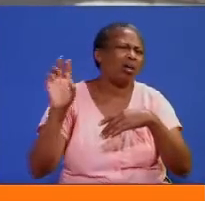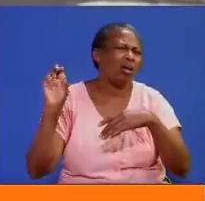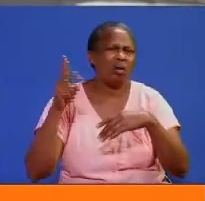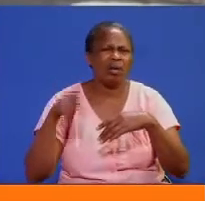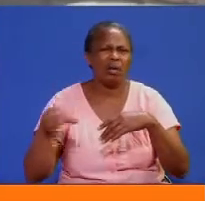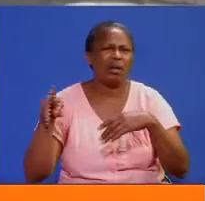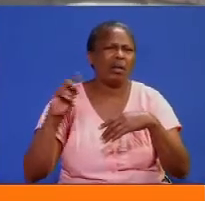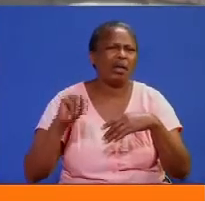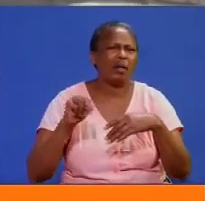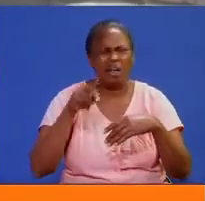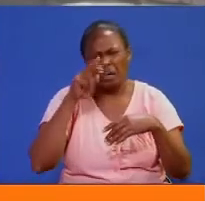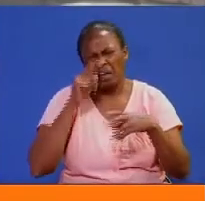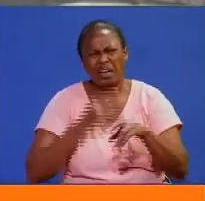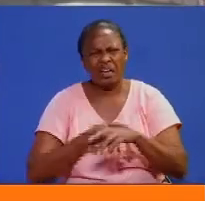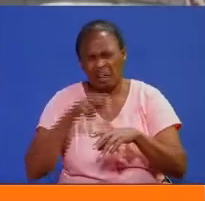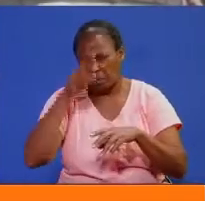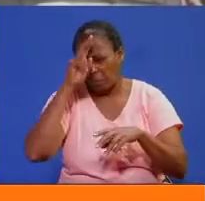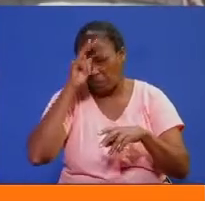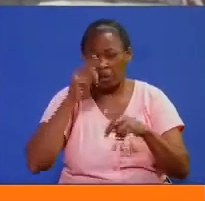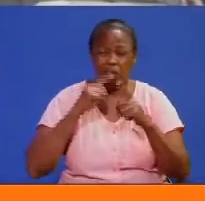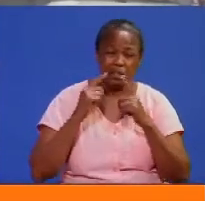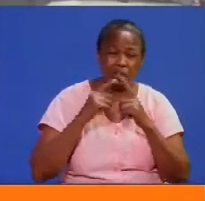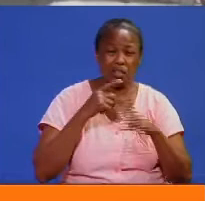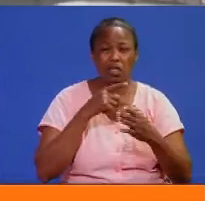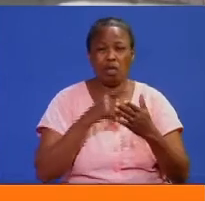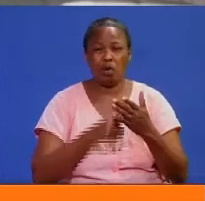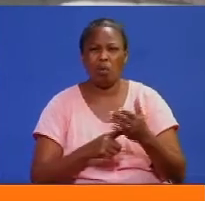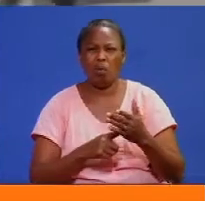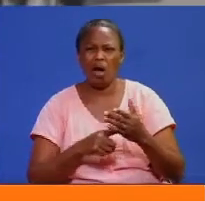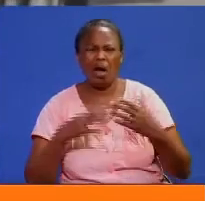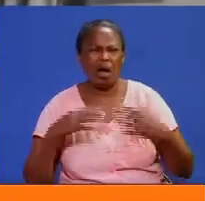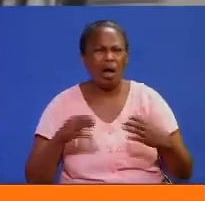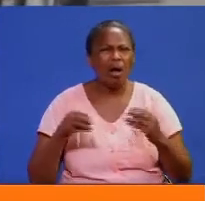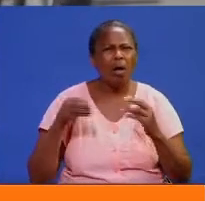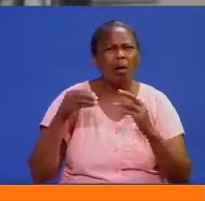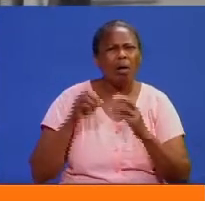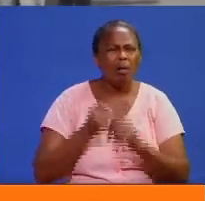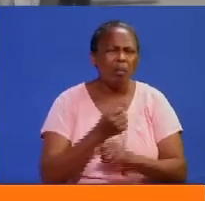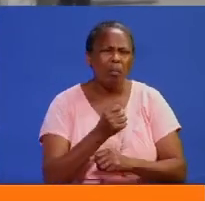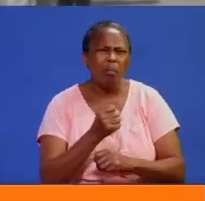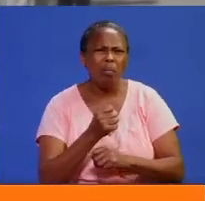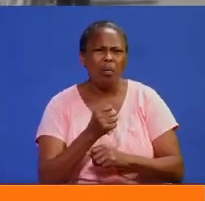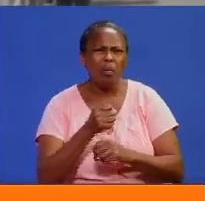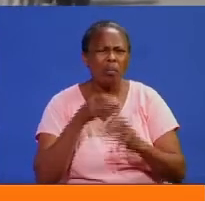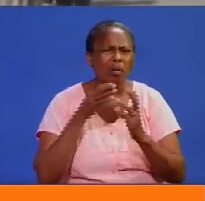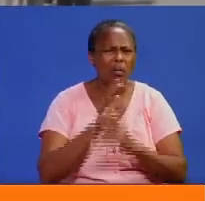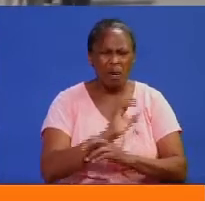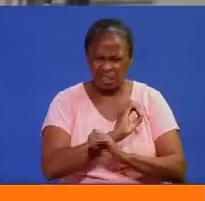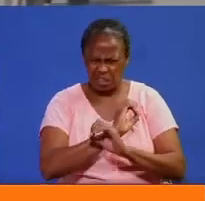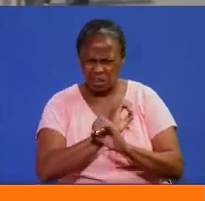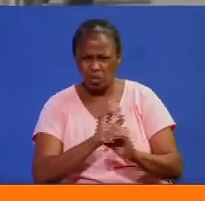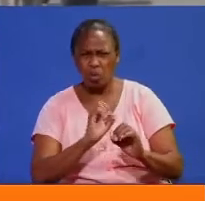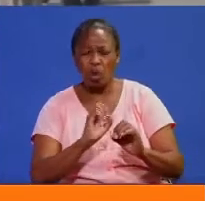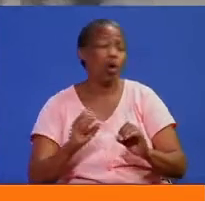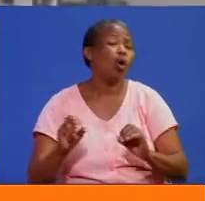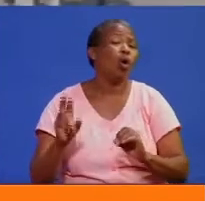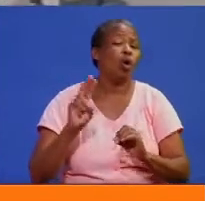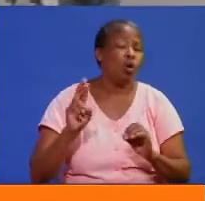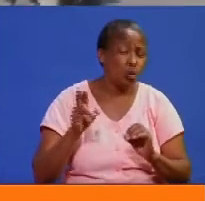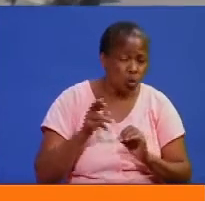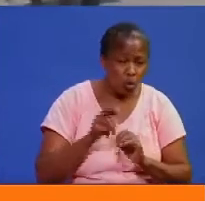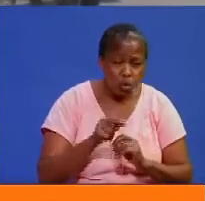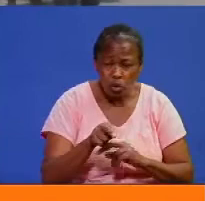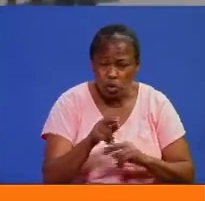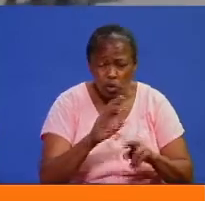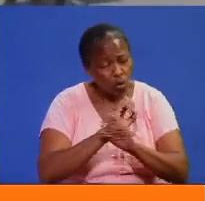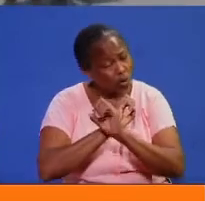As the police stood on ground, noting that no one would be allowed to use the section of the road. Tumekaa hapa hata saa hii mimi